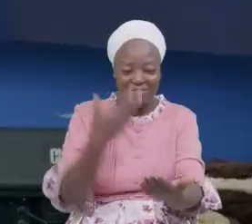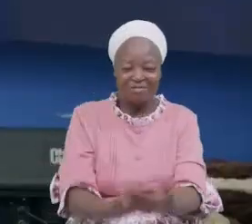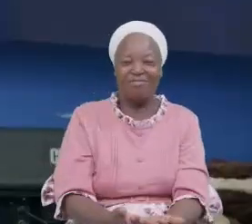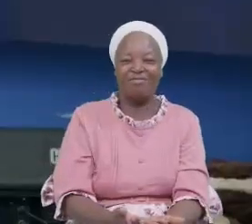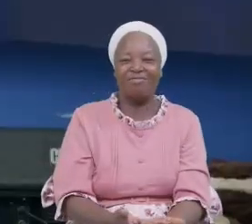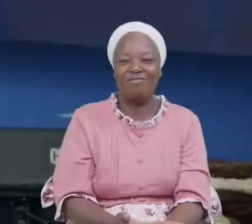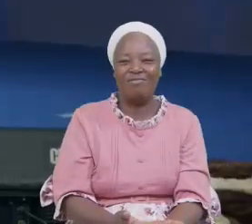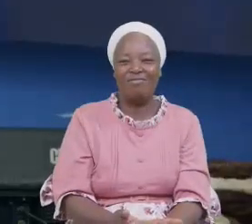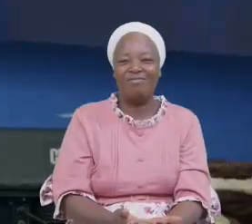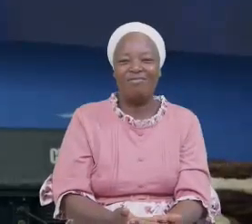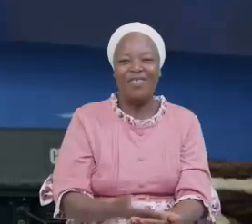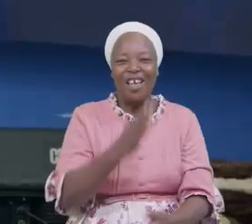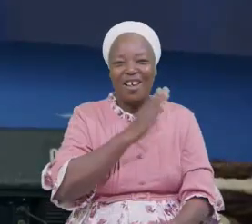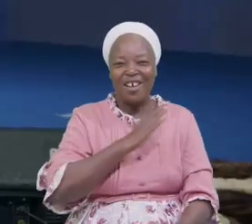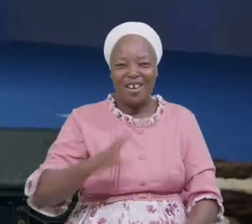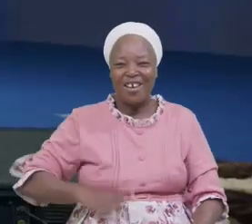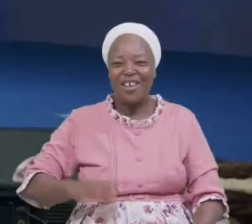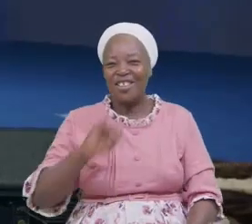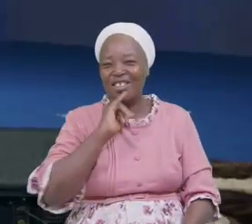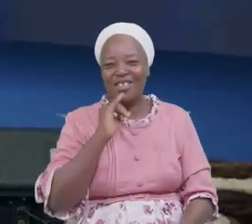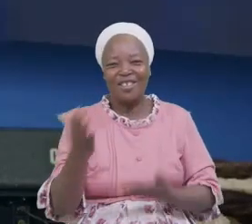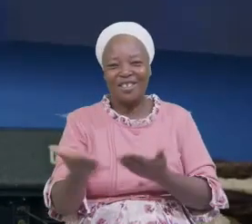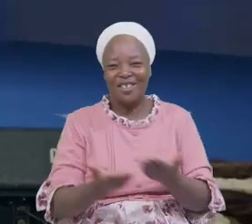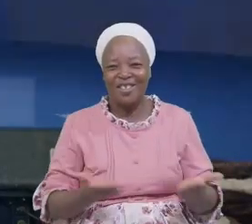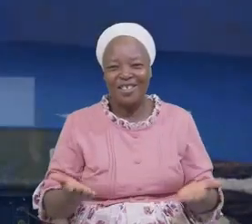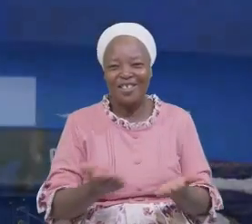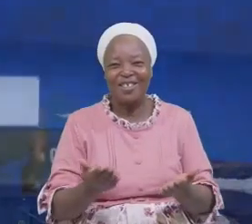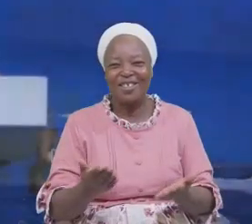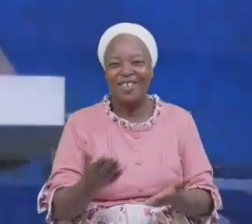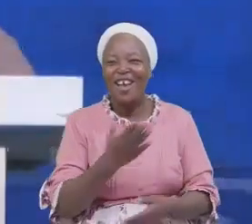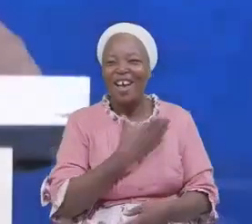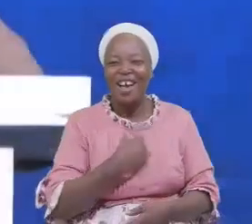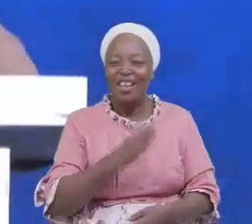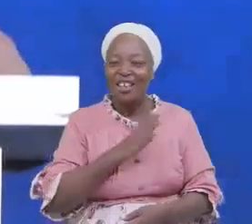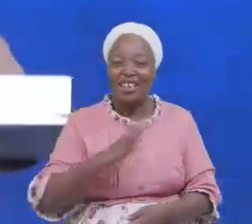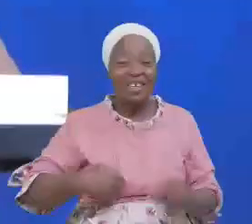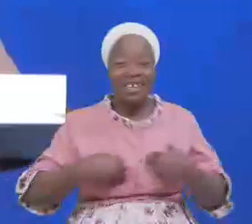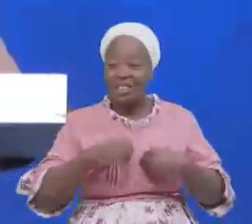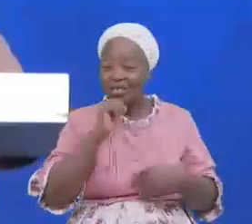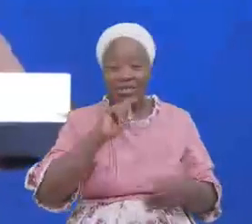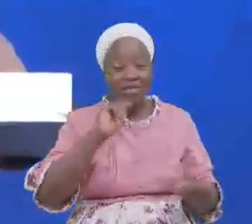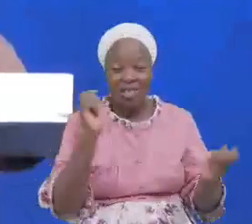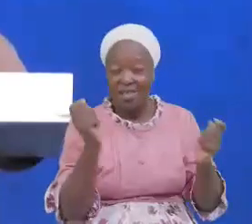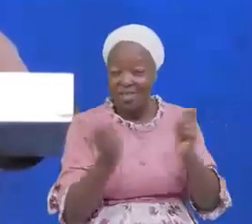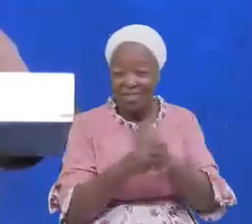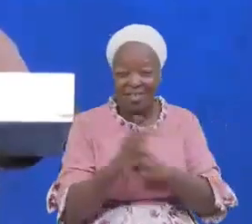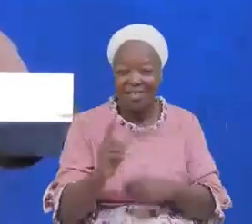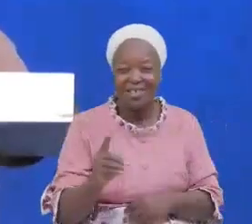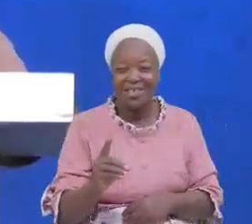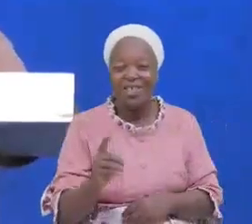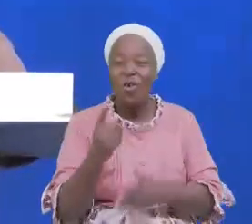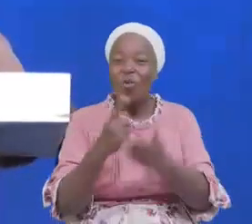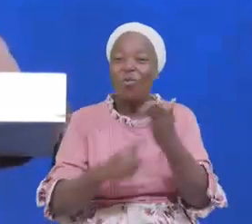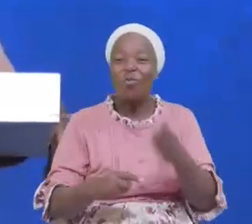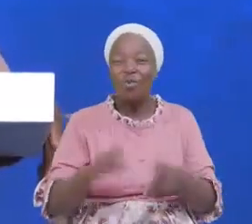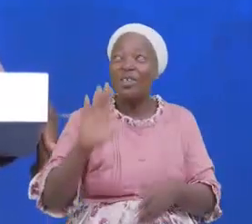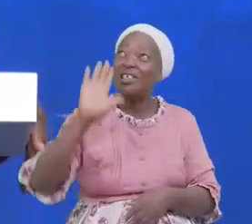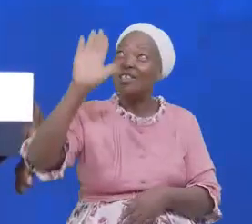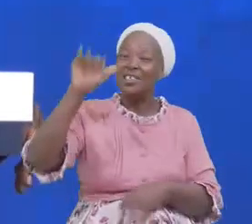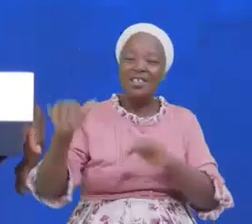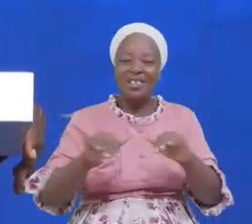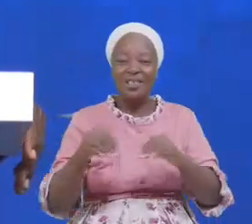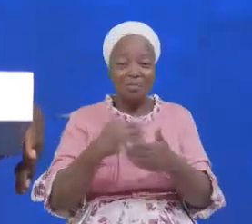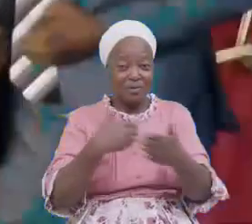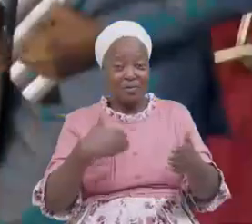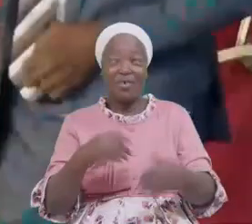Christ is there. And Christ has not changed. What he did before, he will do